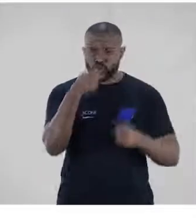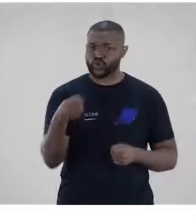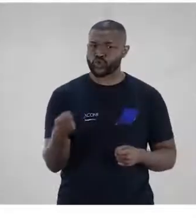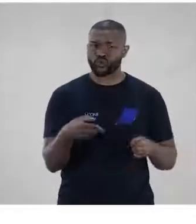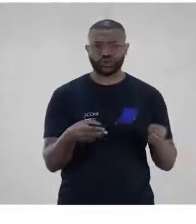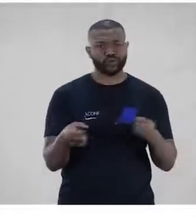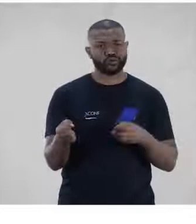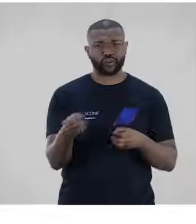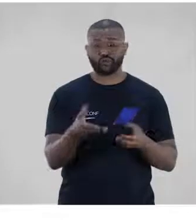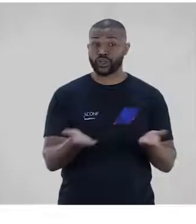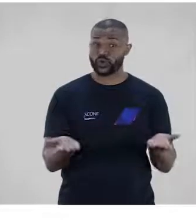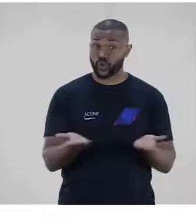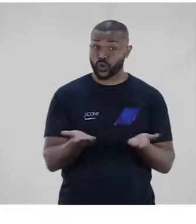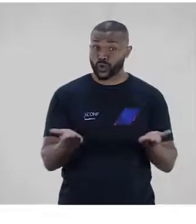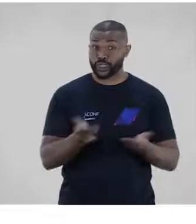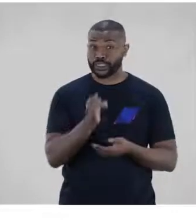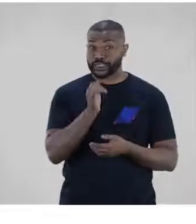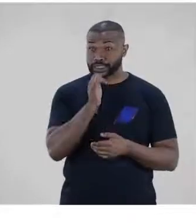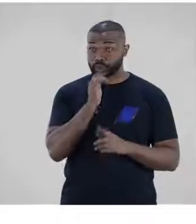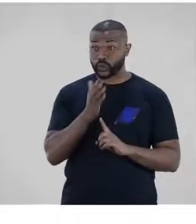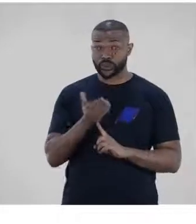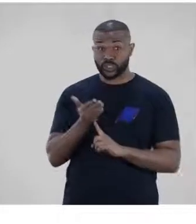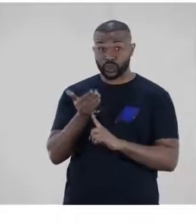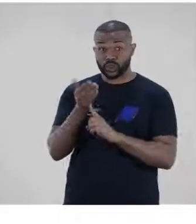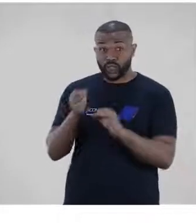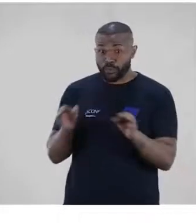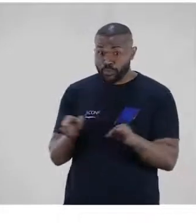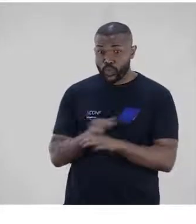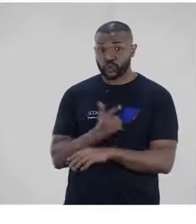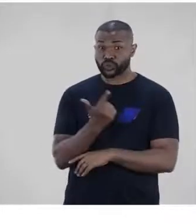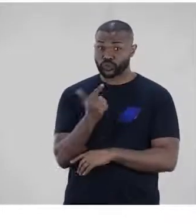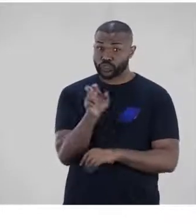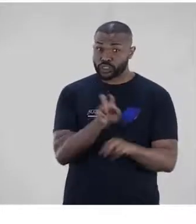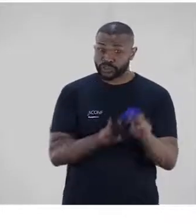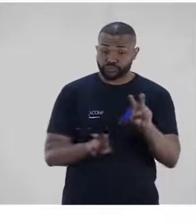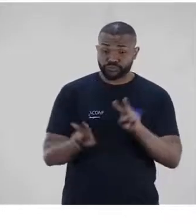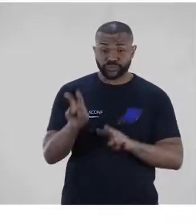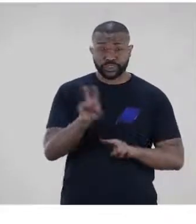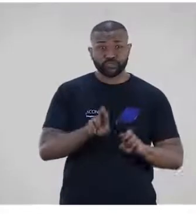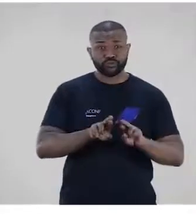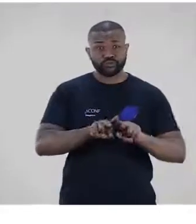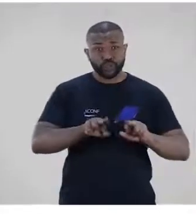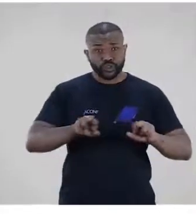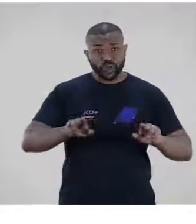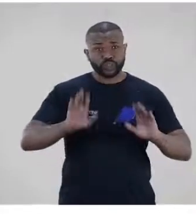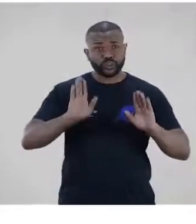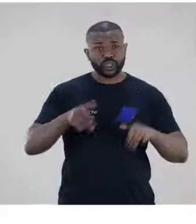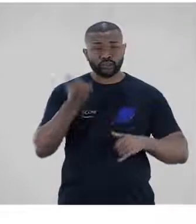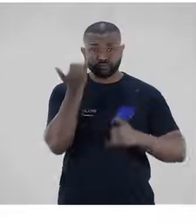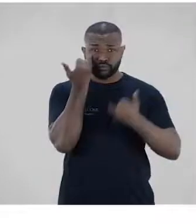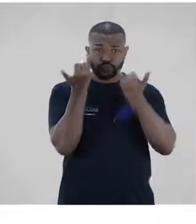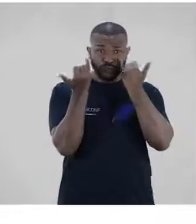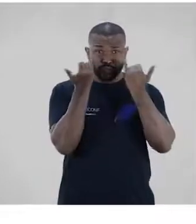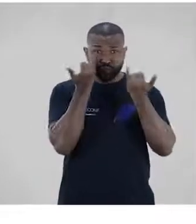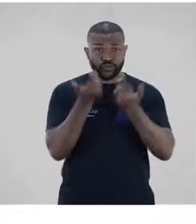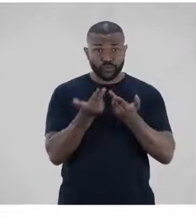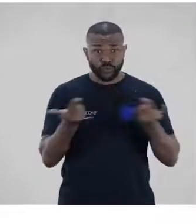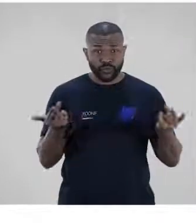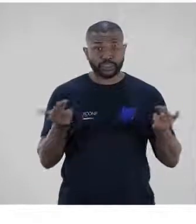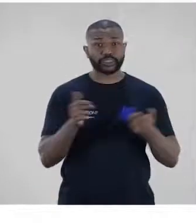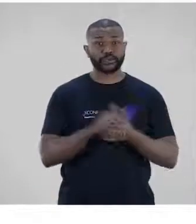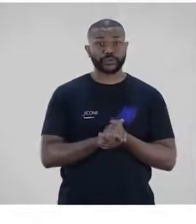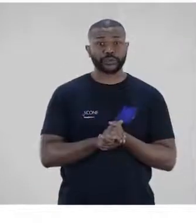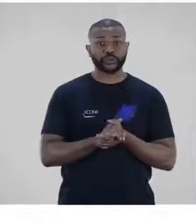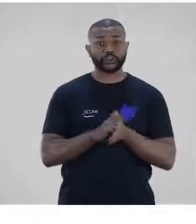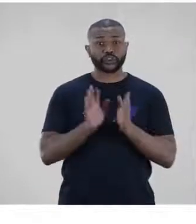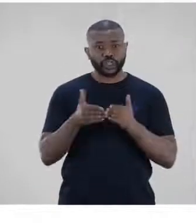our technology off the shelf that give you this polyglot spatial view of the data over time or allow you to join easily